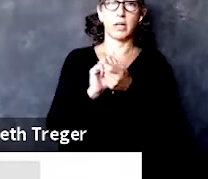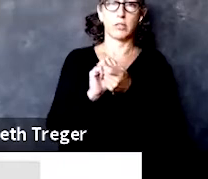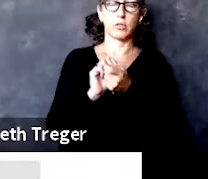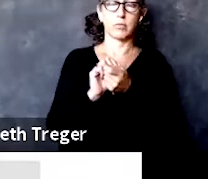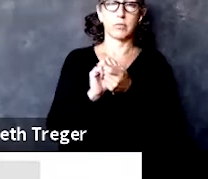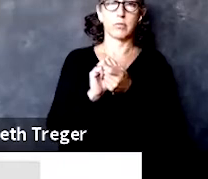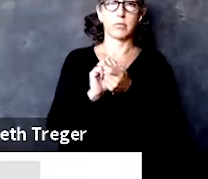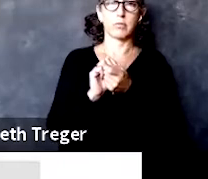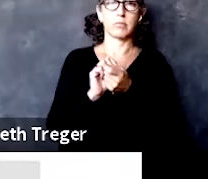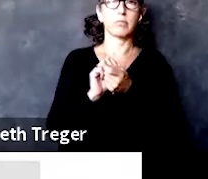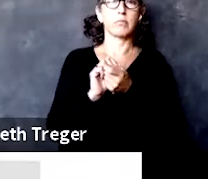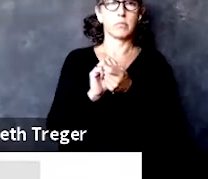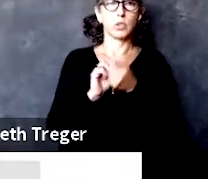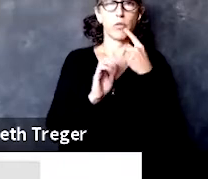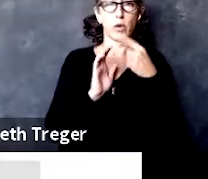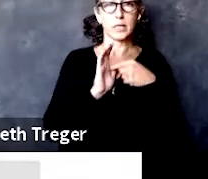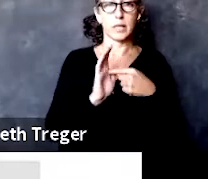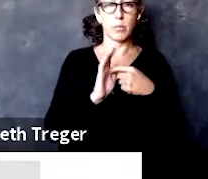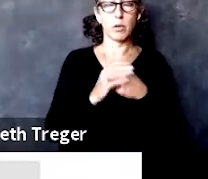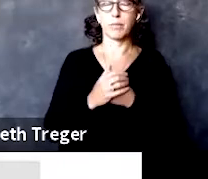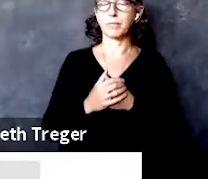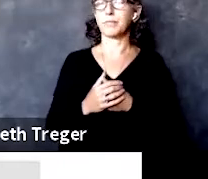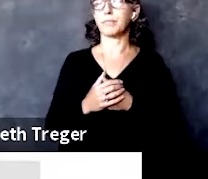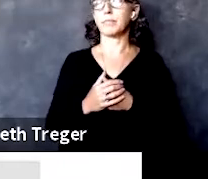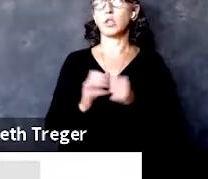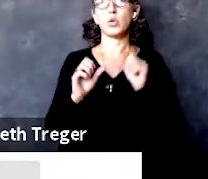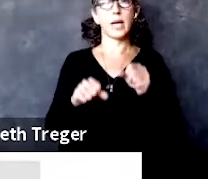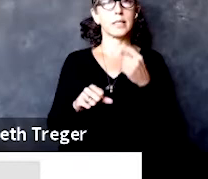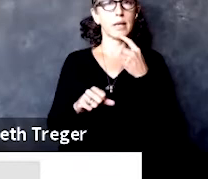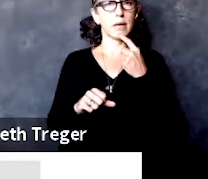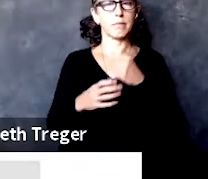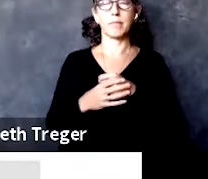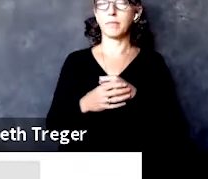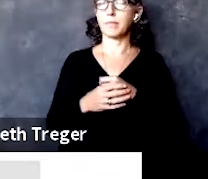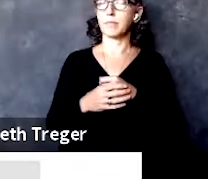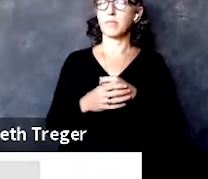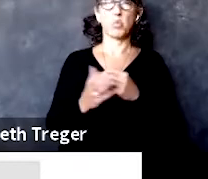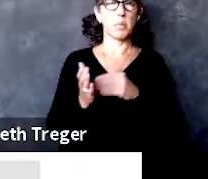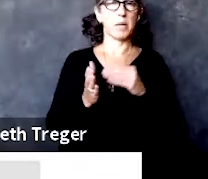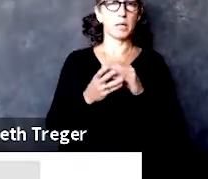repeat your story, you can say, because I